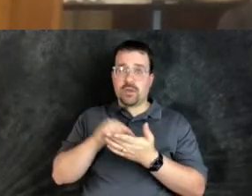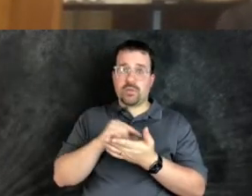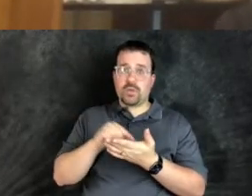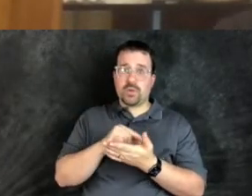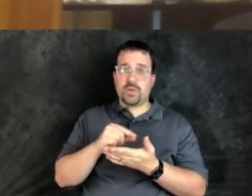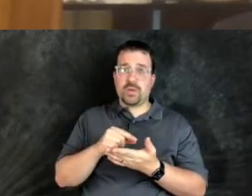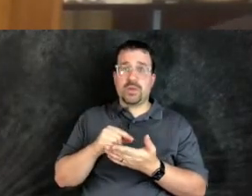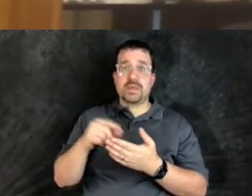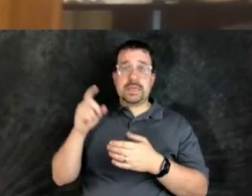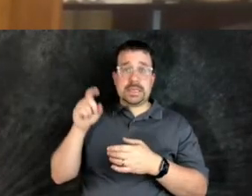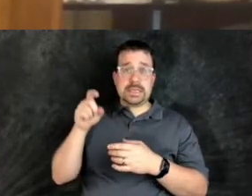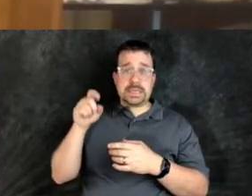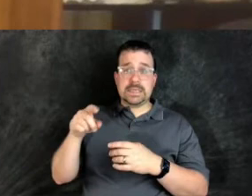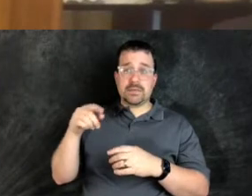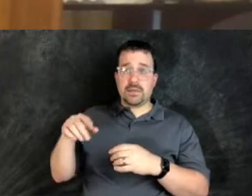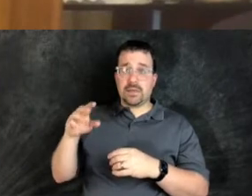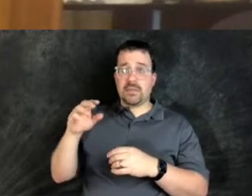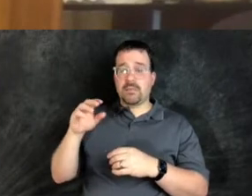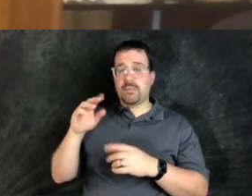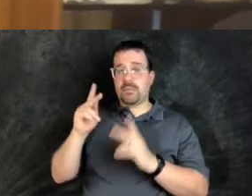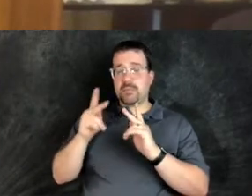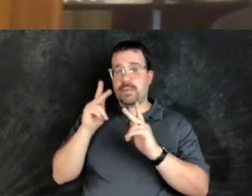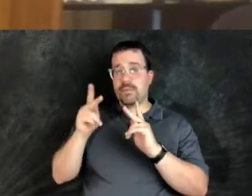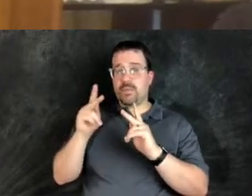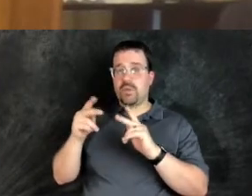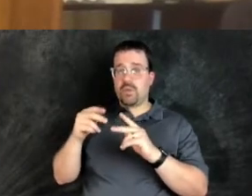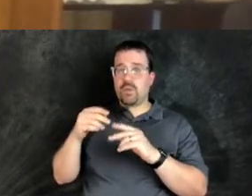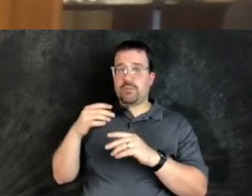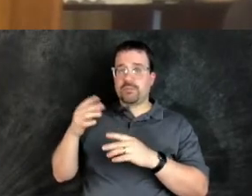The needs of the marginalized are met,